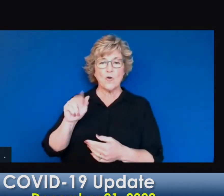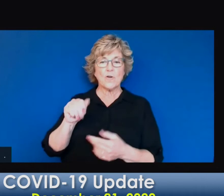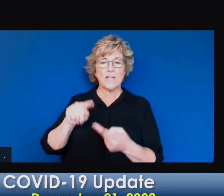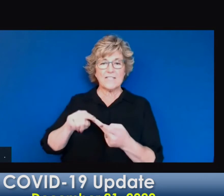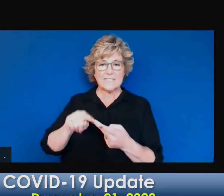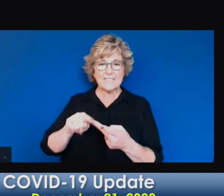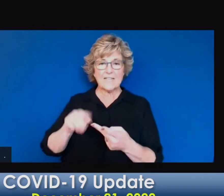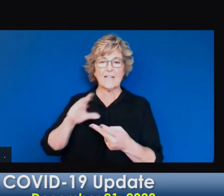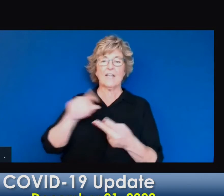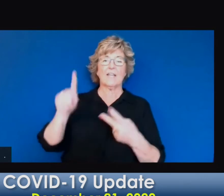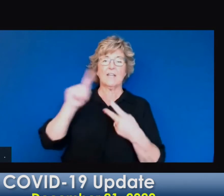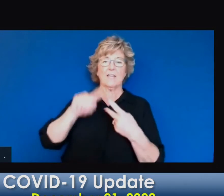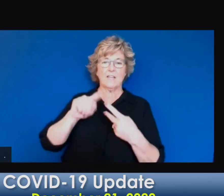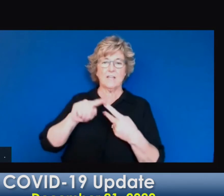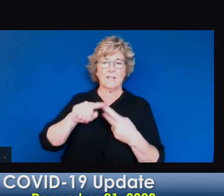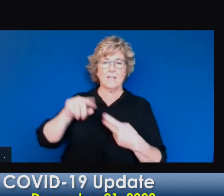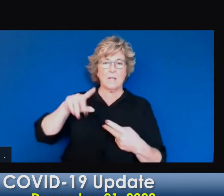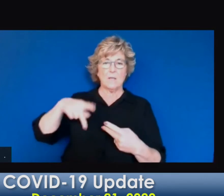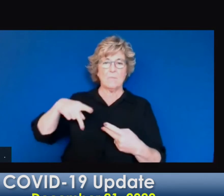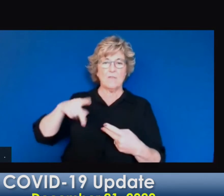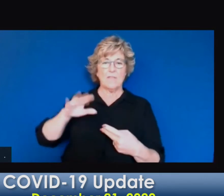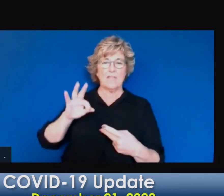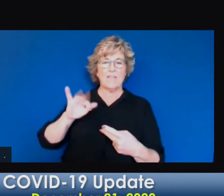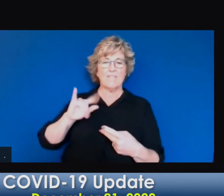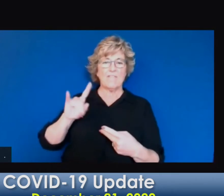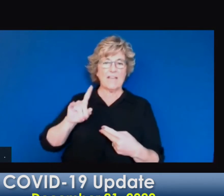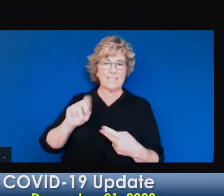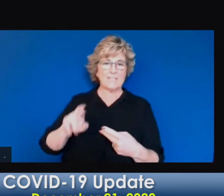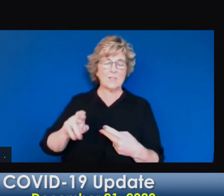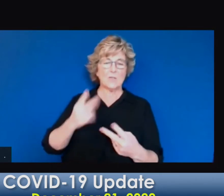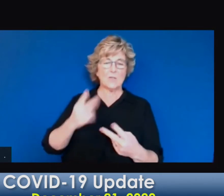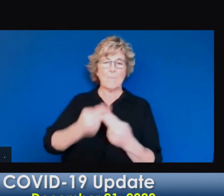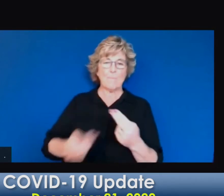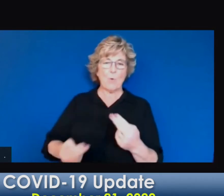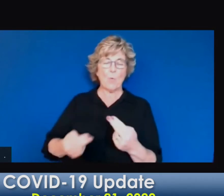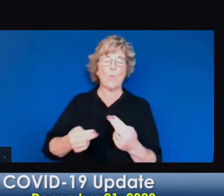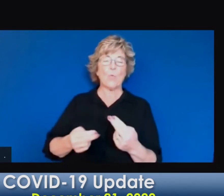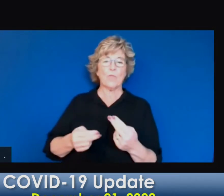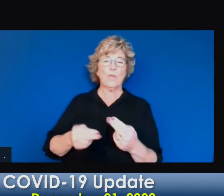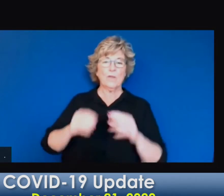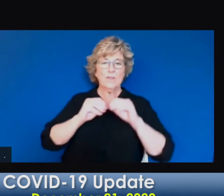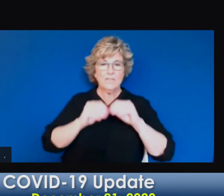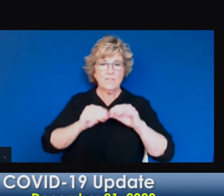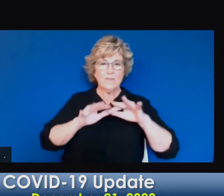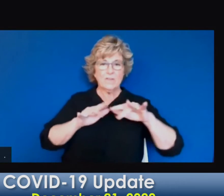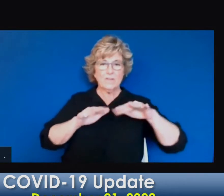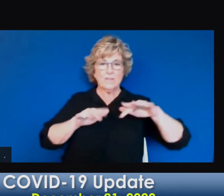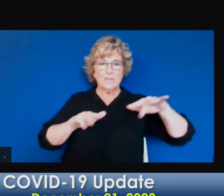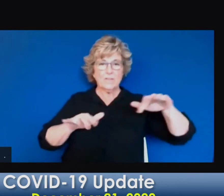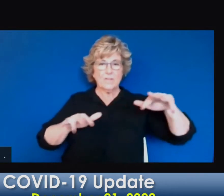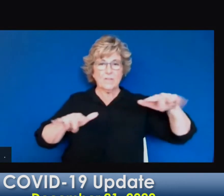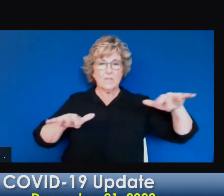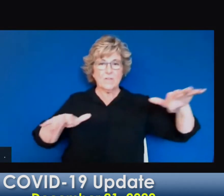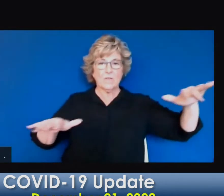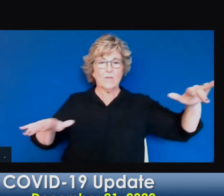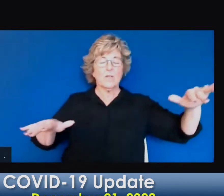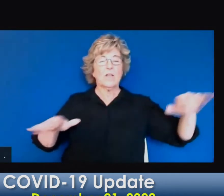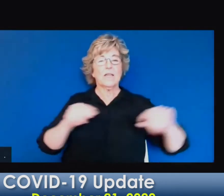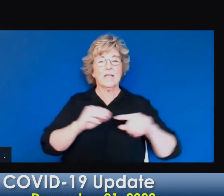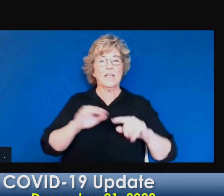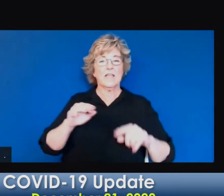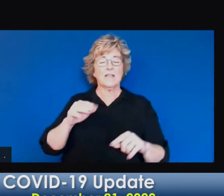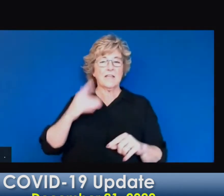available across the state of California. Moderna now getting into parts of the state where Pfizer was not yet distributed,